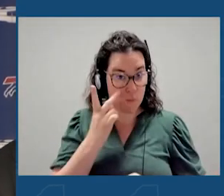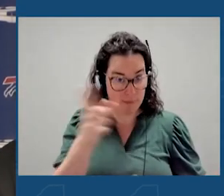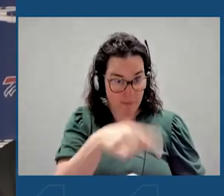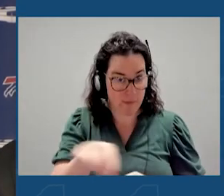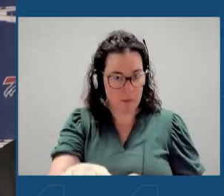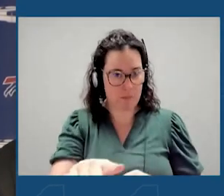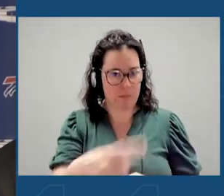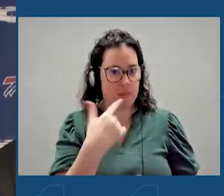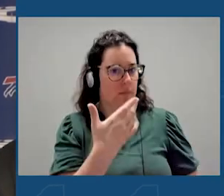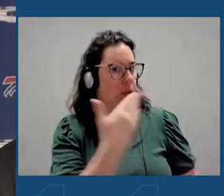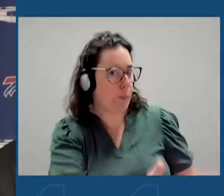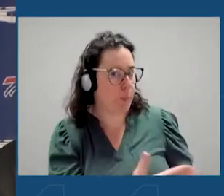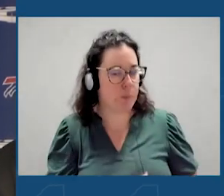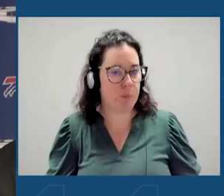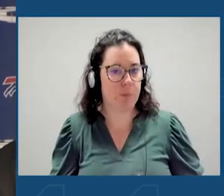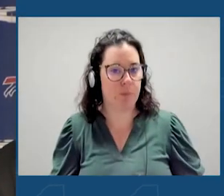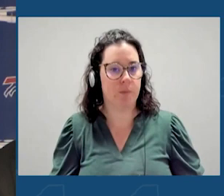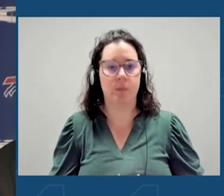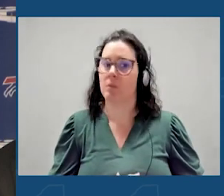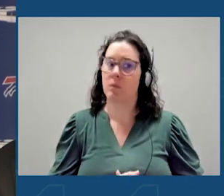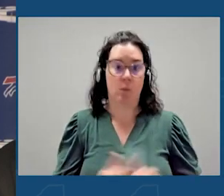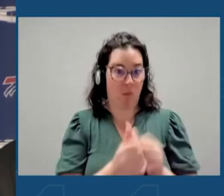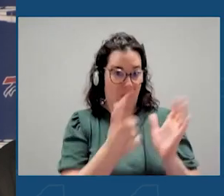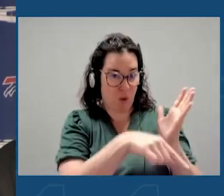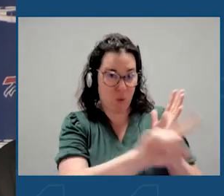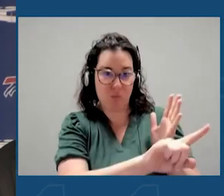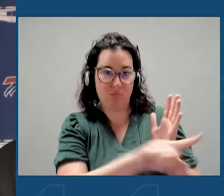them. We couldn't have done this without them.